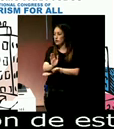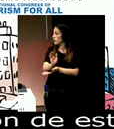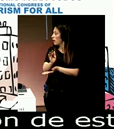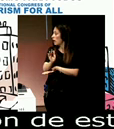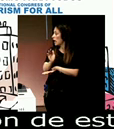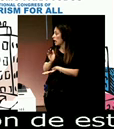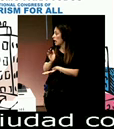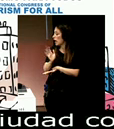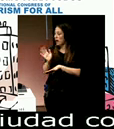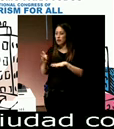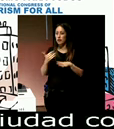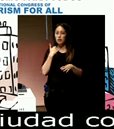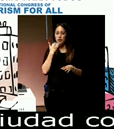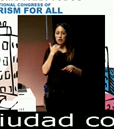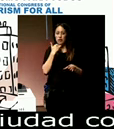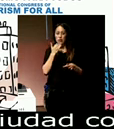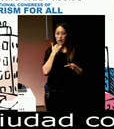I